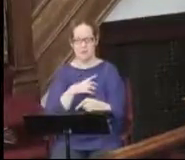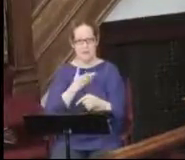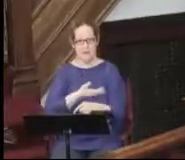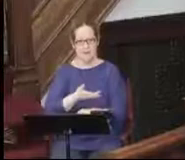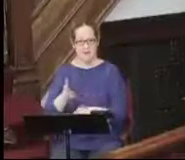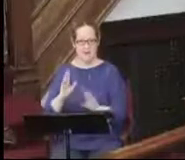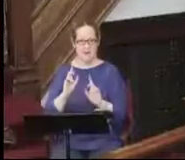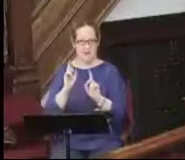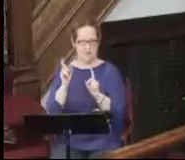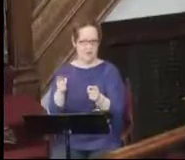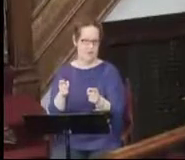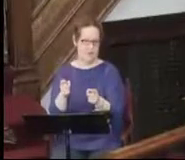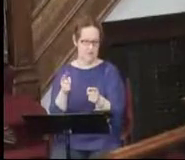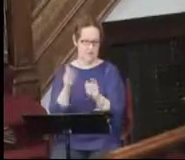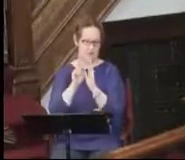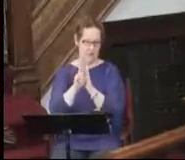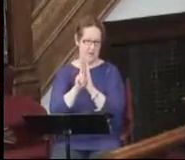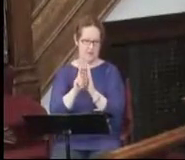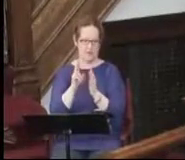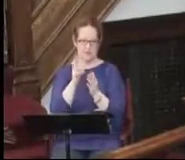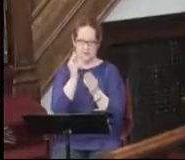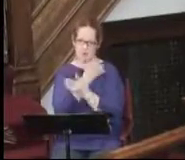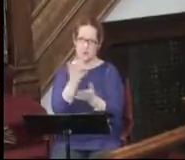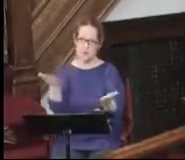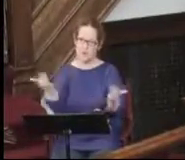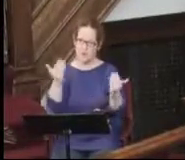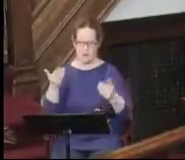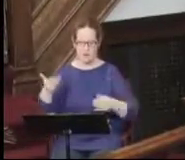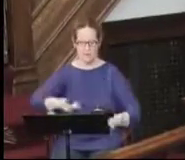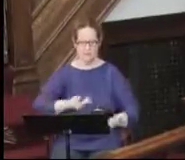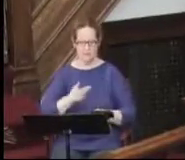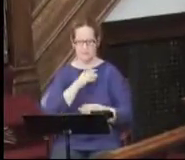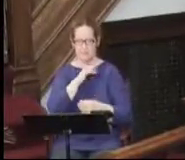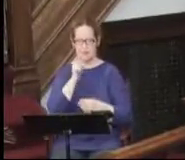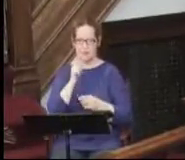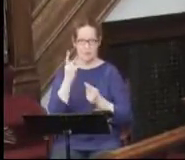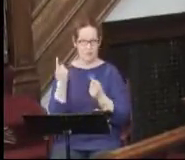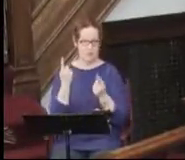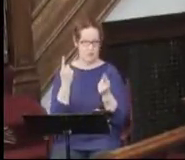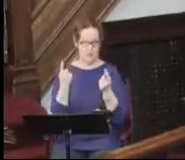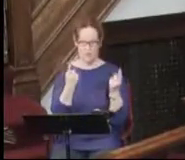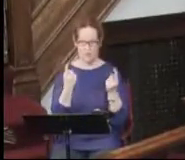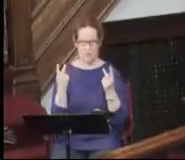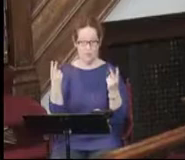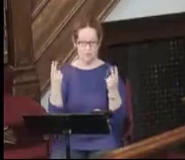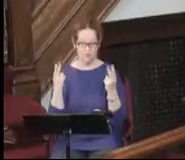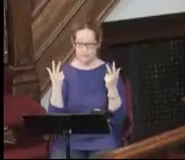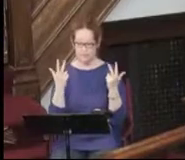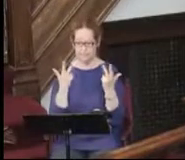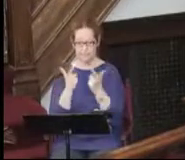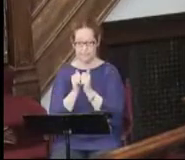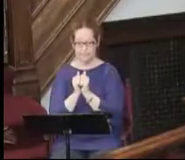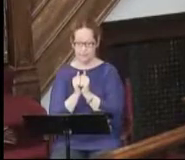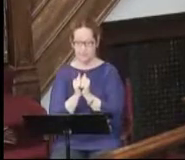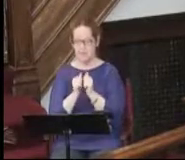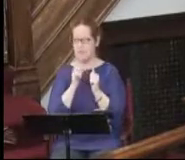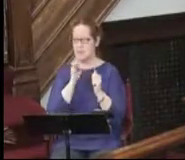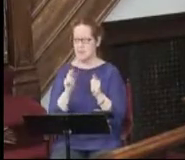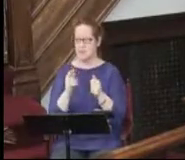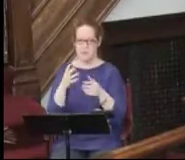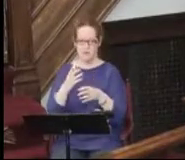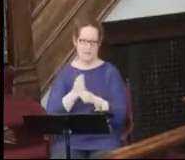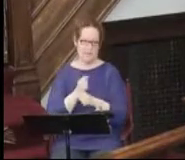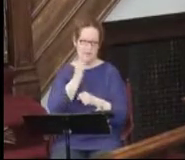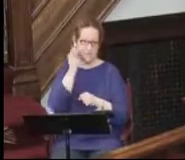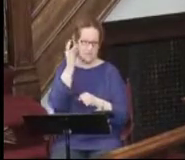invitation is given by the ushers, please know that you're welcome to come by yourself or with a friend to receive the elements. And if you don't